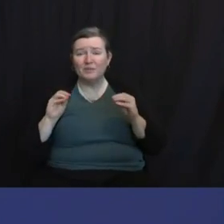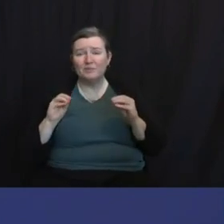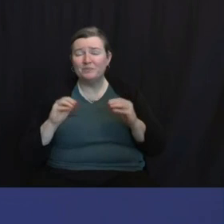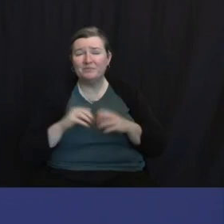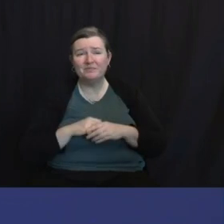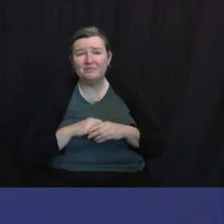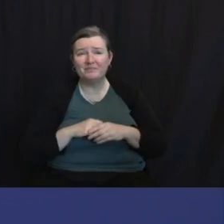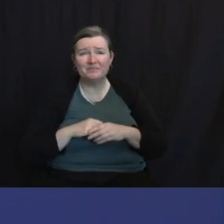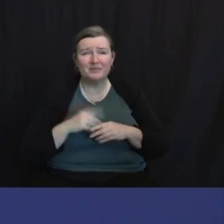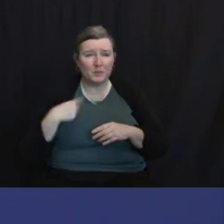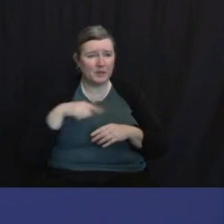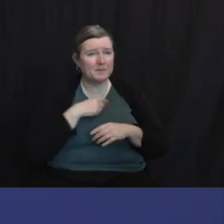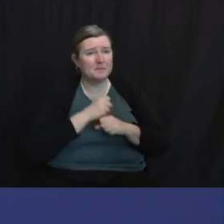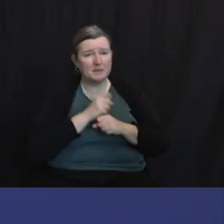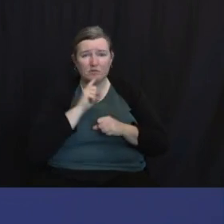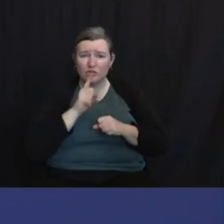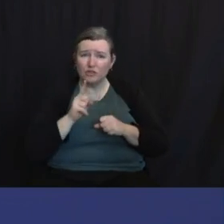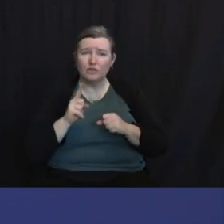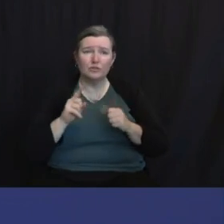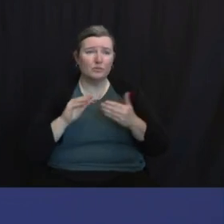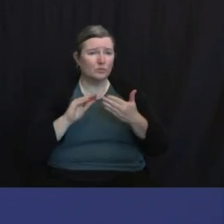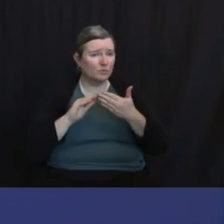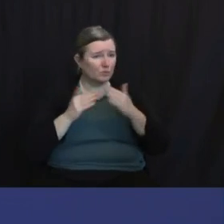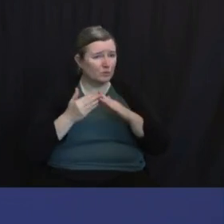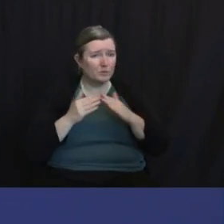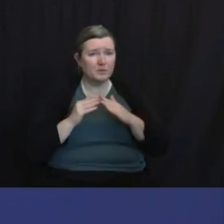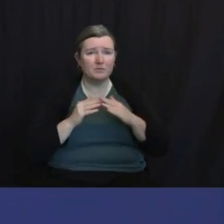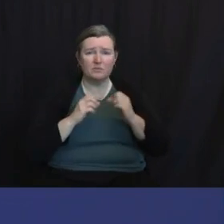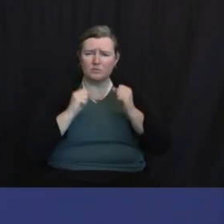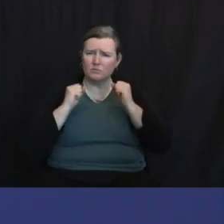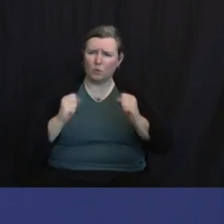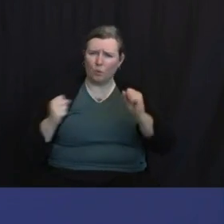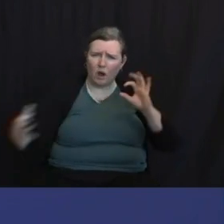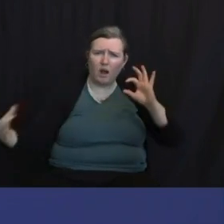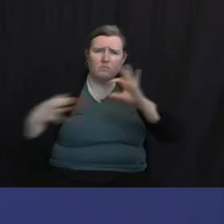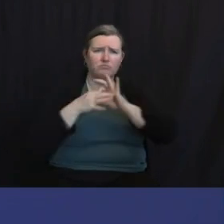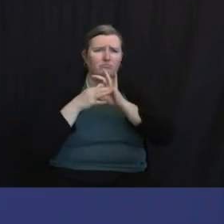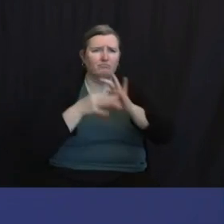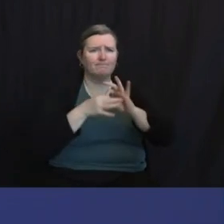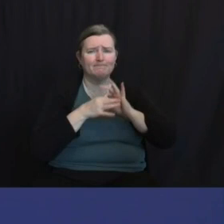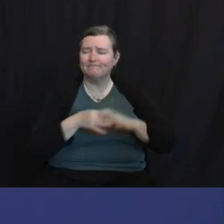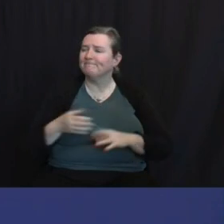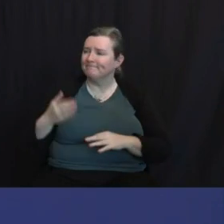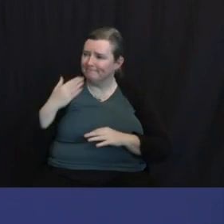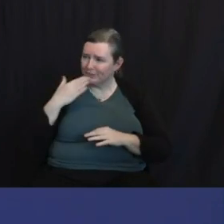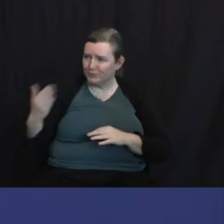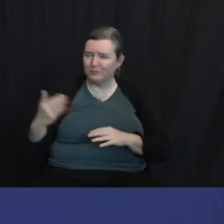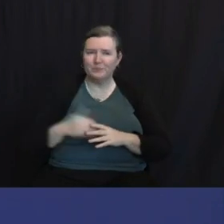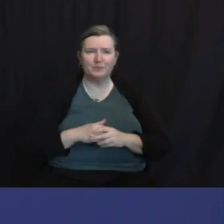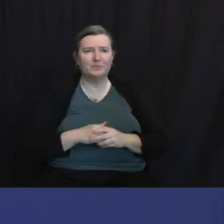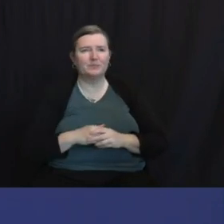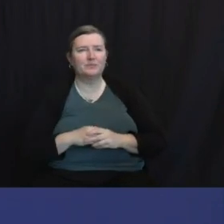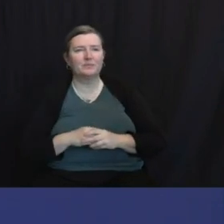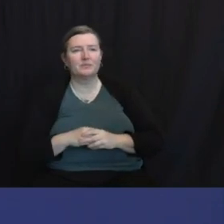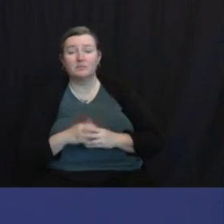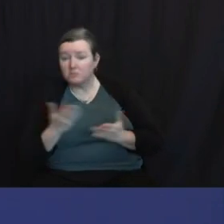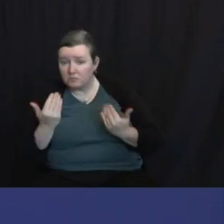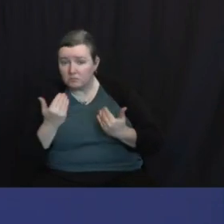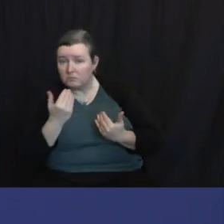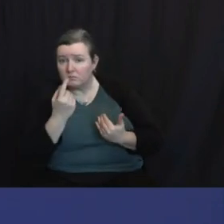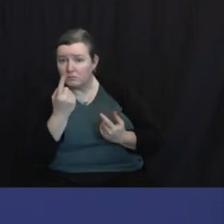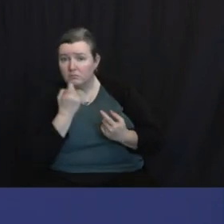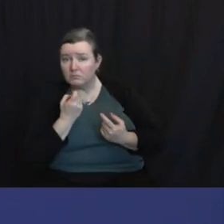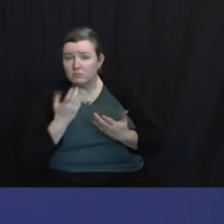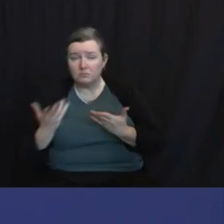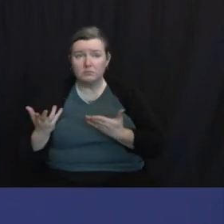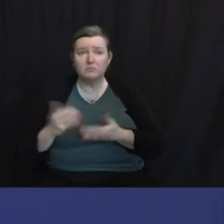community that there is also that deepening of relationships. So thanks for that. Dave, over to you real quick if you could, please. Thanks, Governor.